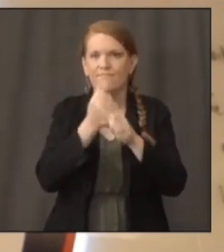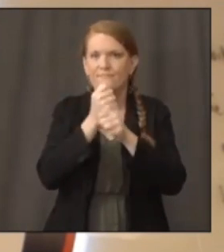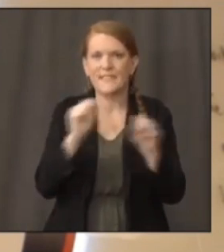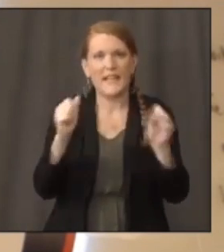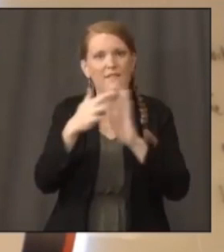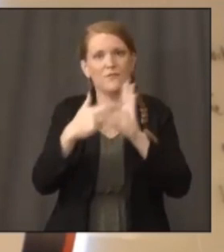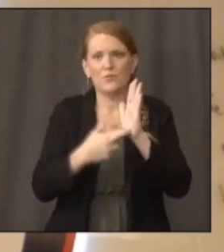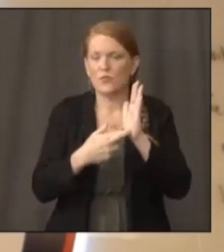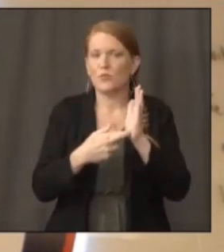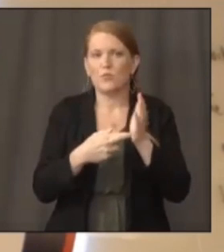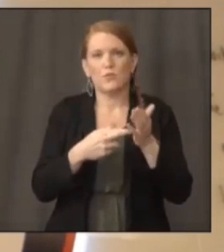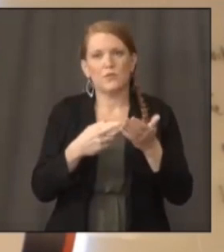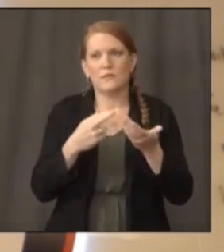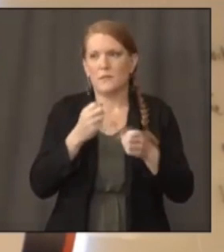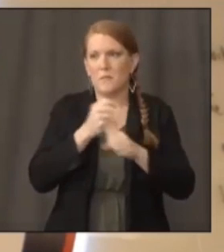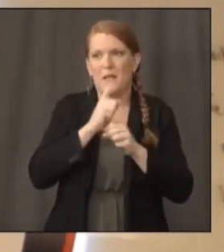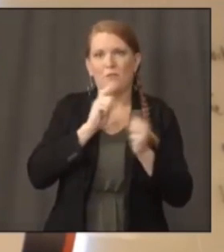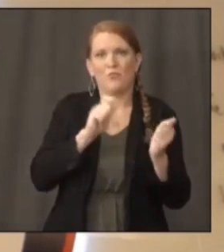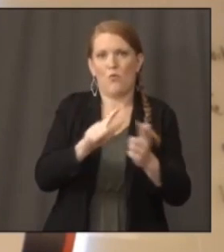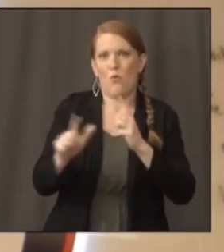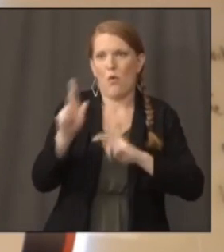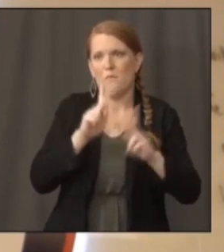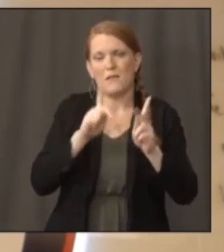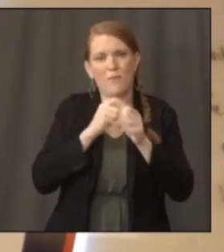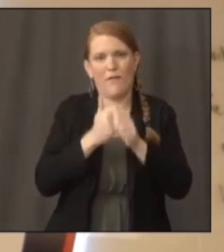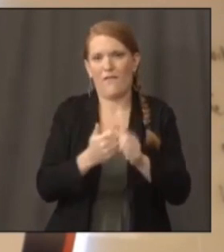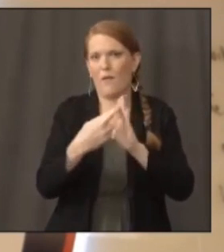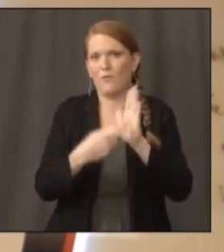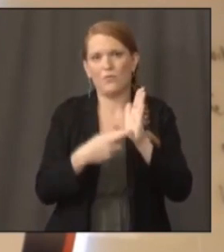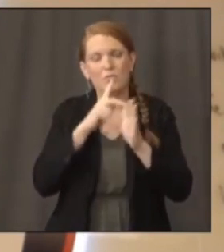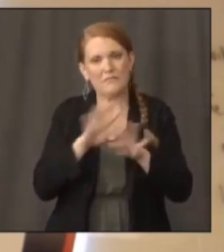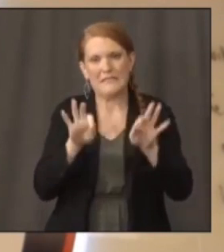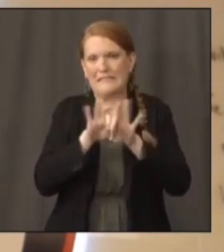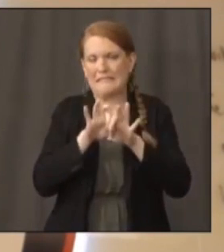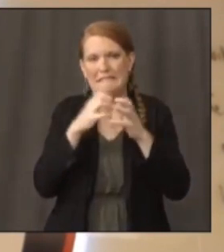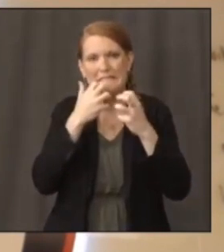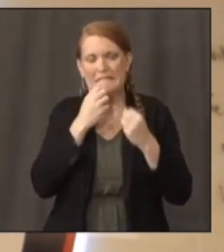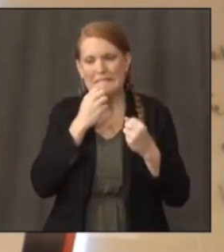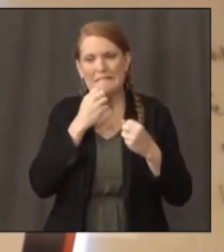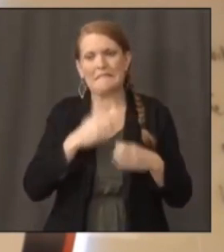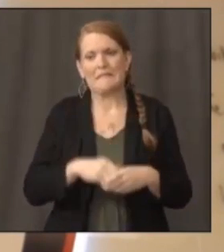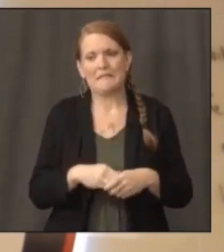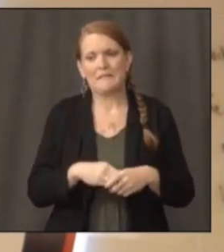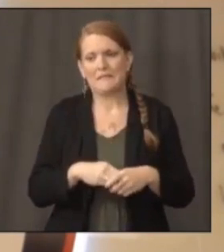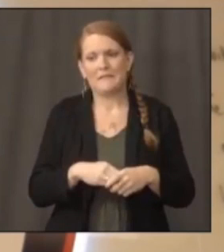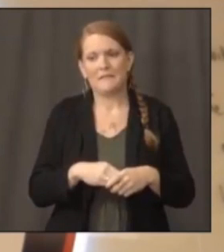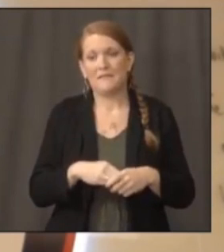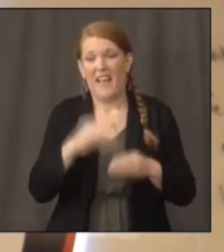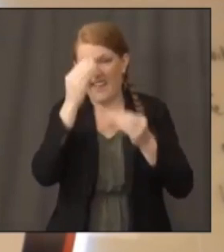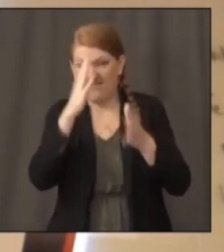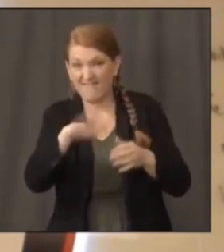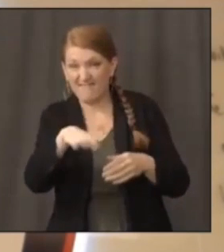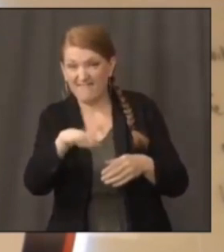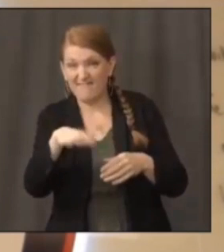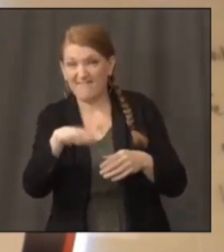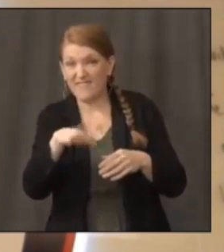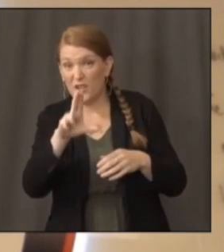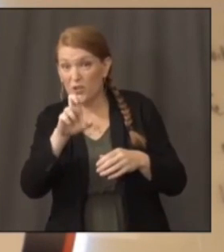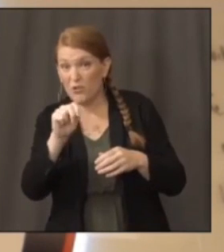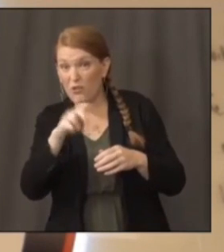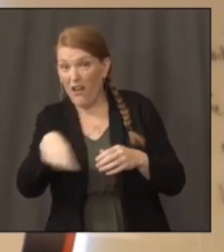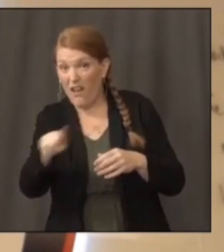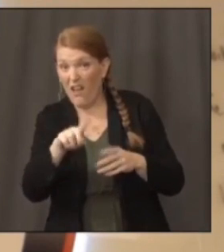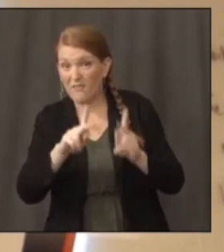our behavior and with following the guidelines. Hey, Huskies, this is not the time to get